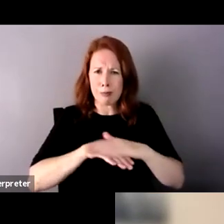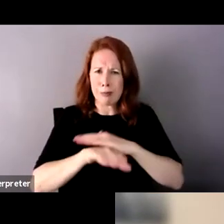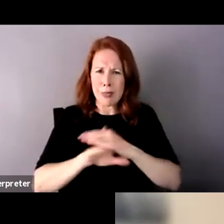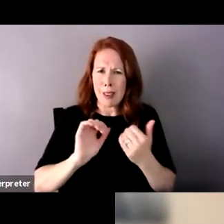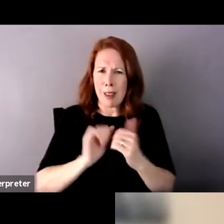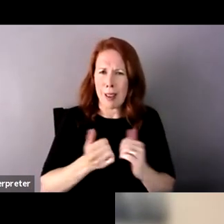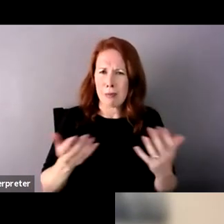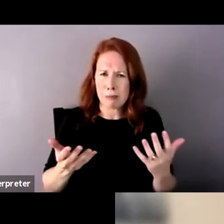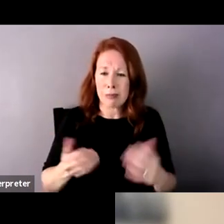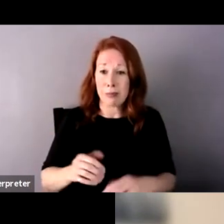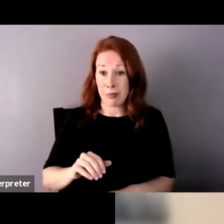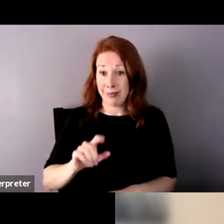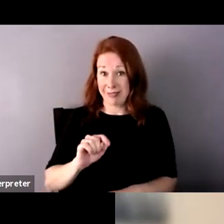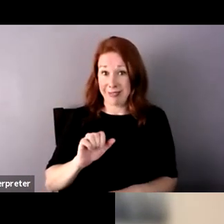that.